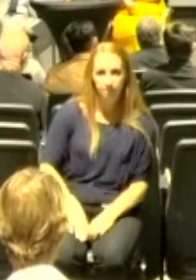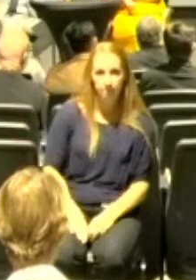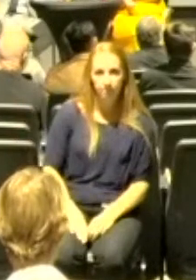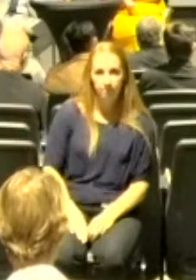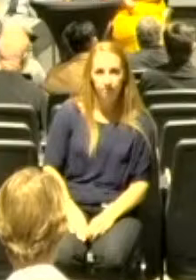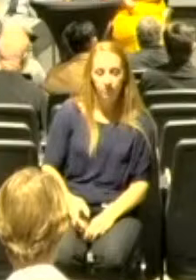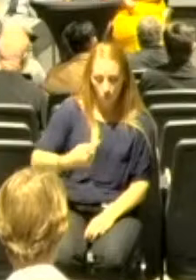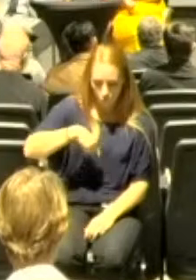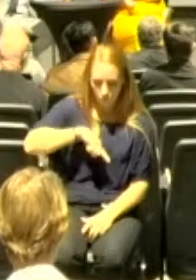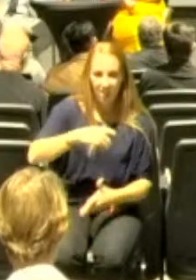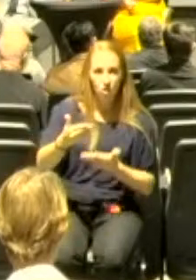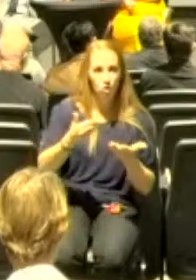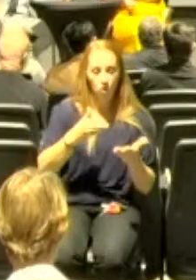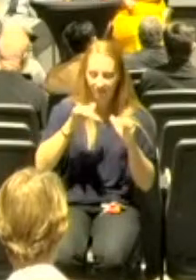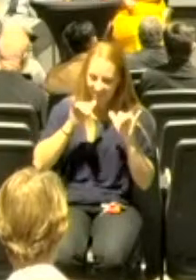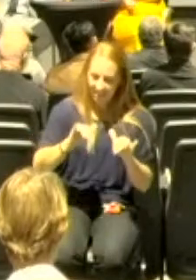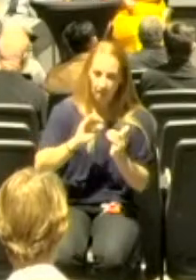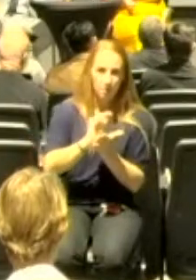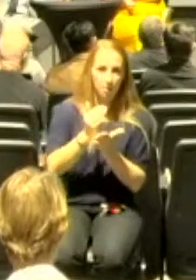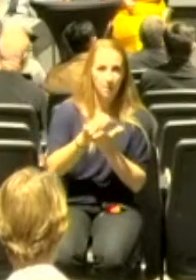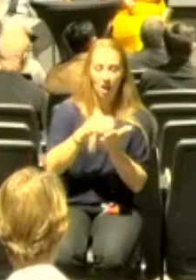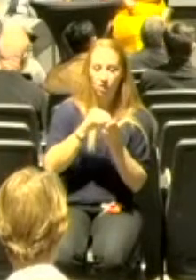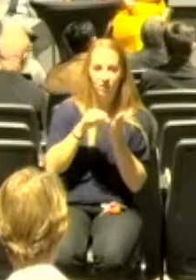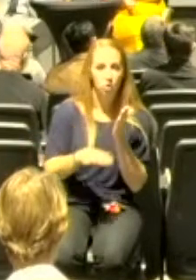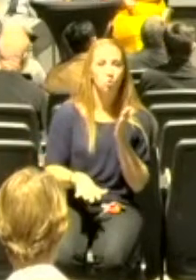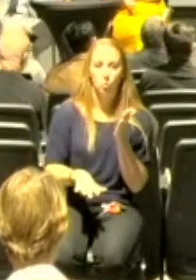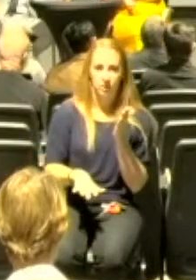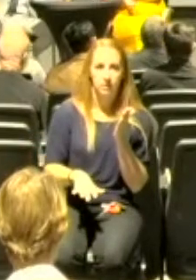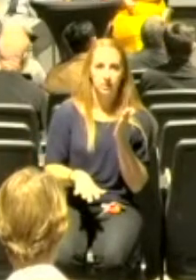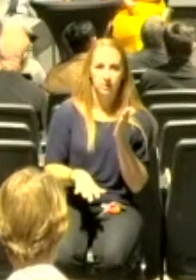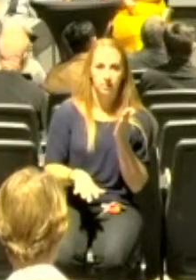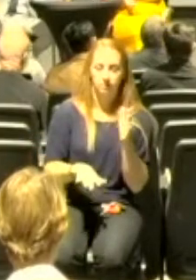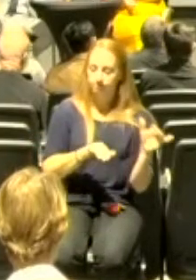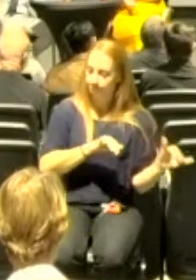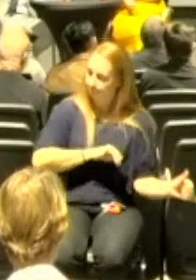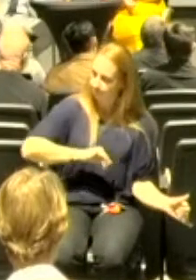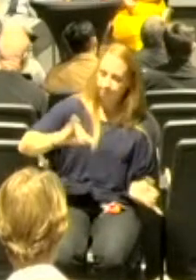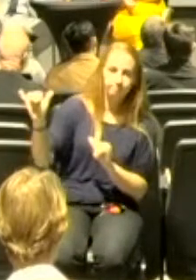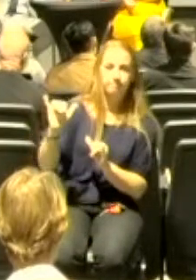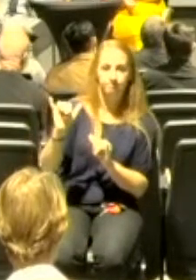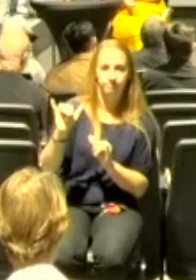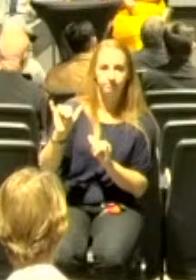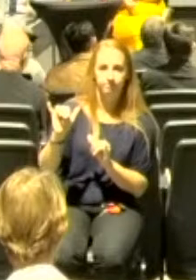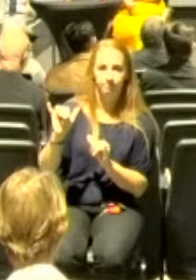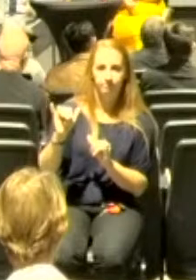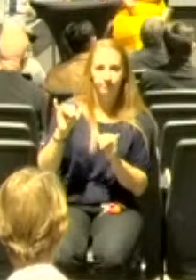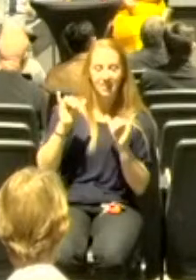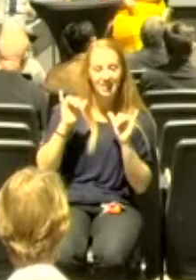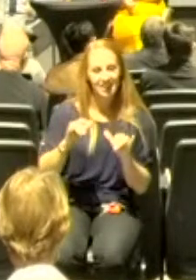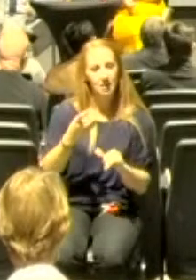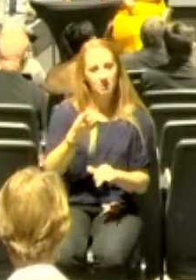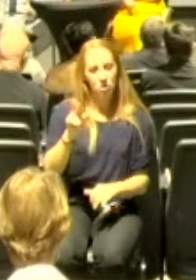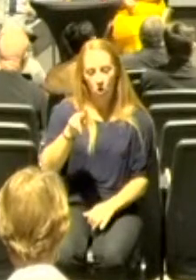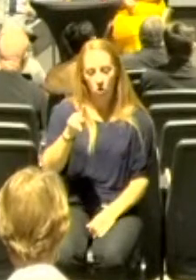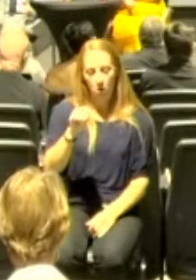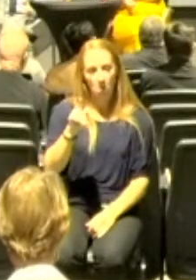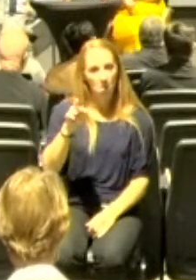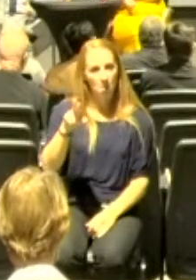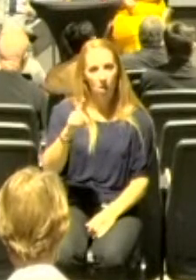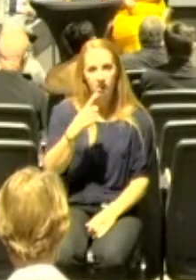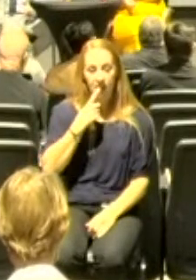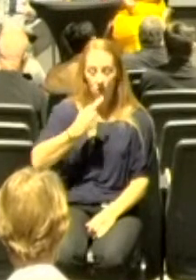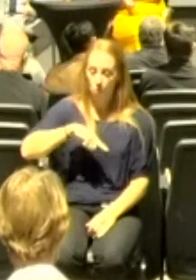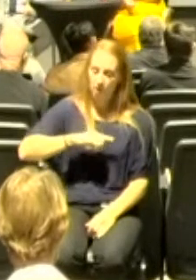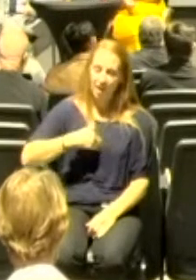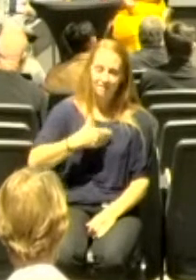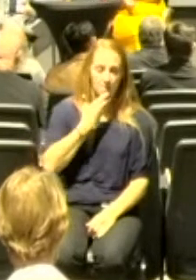the same amount of students, I would say at a higher level. We do, as Dr. Pollard said, we have the best faculty and staff